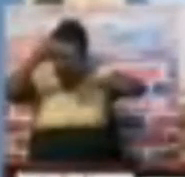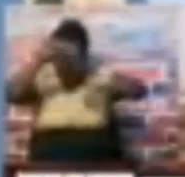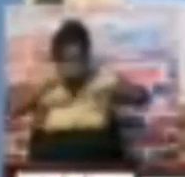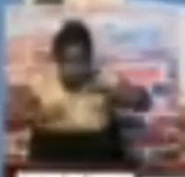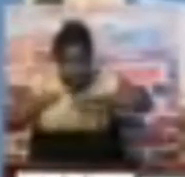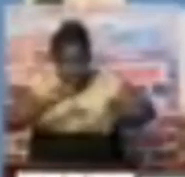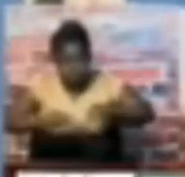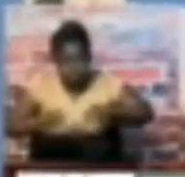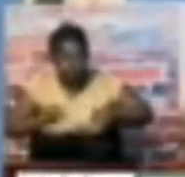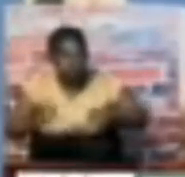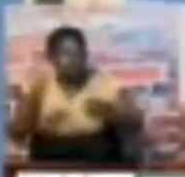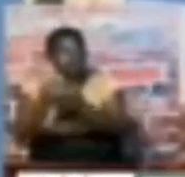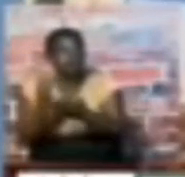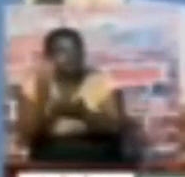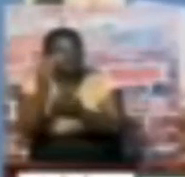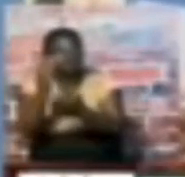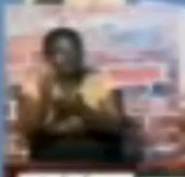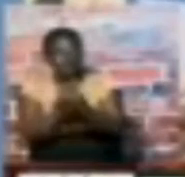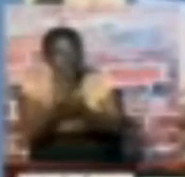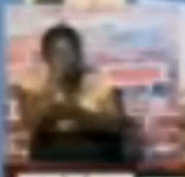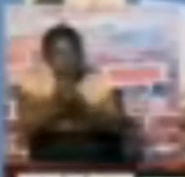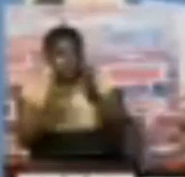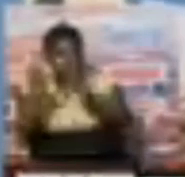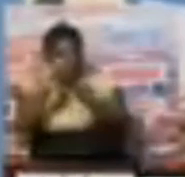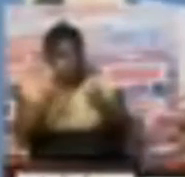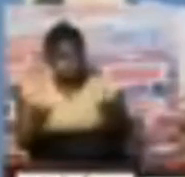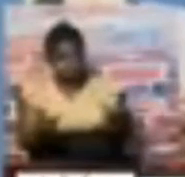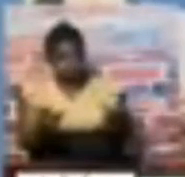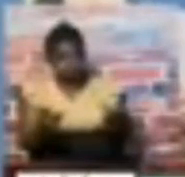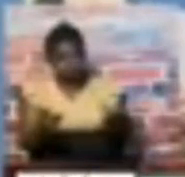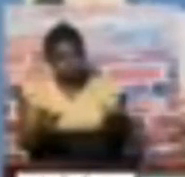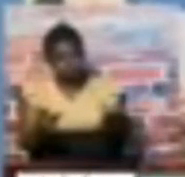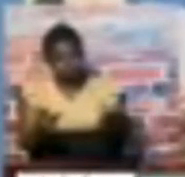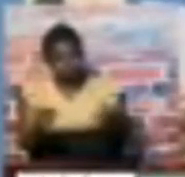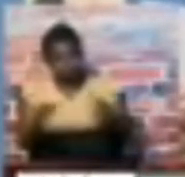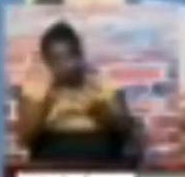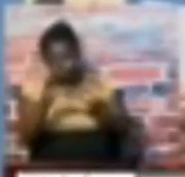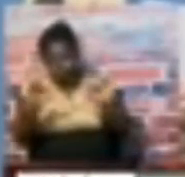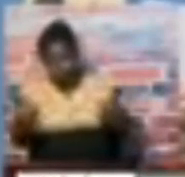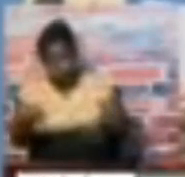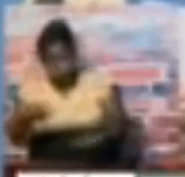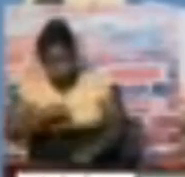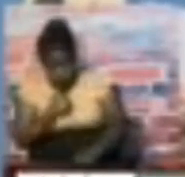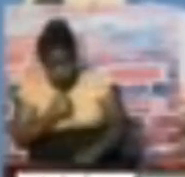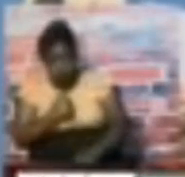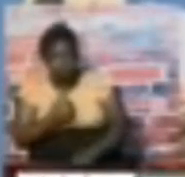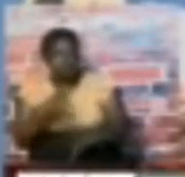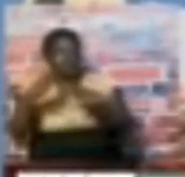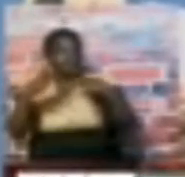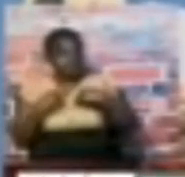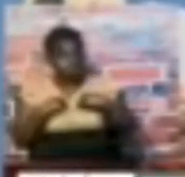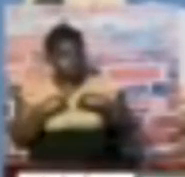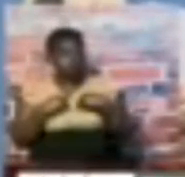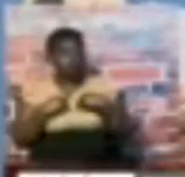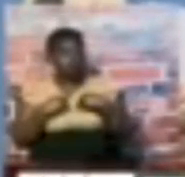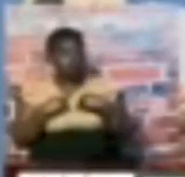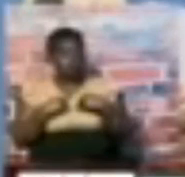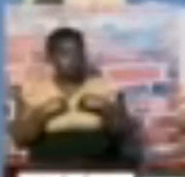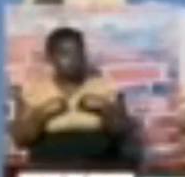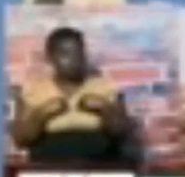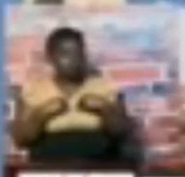because some people took a certain line which I accepted.